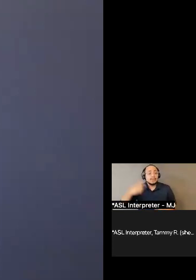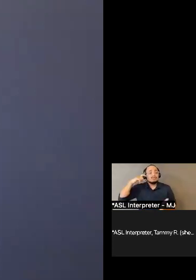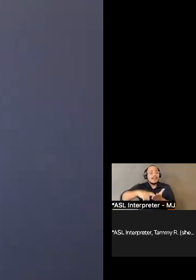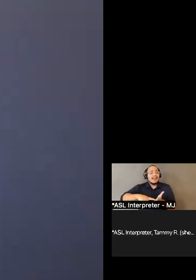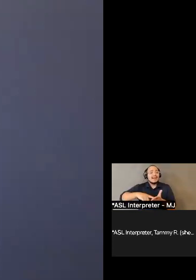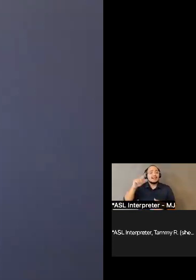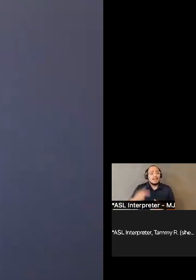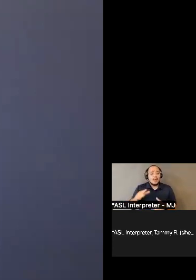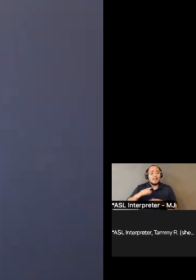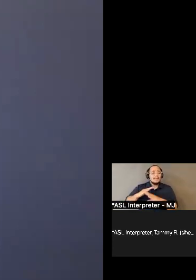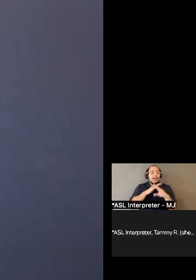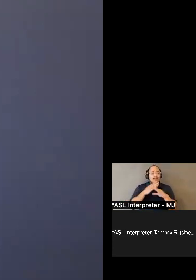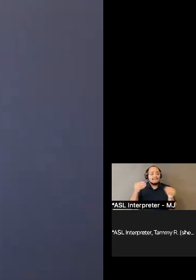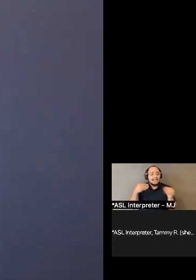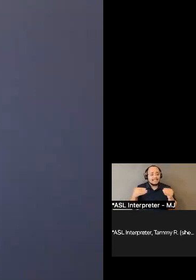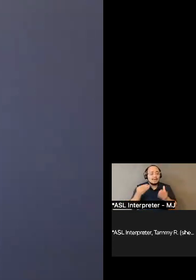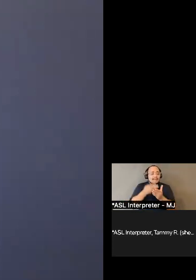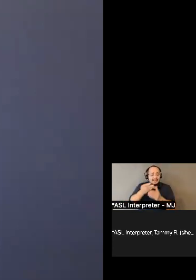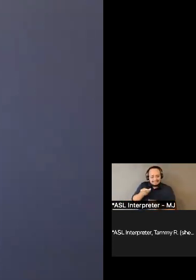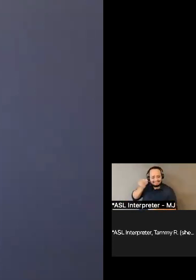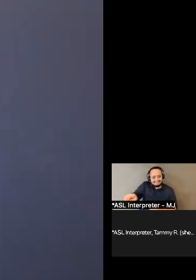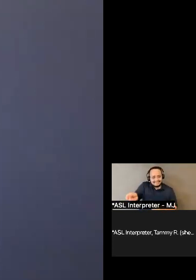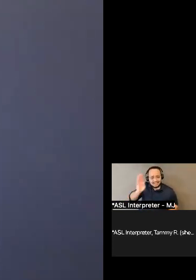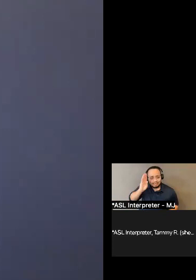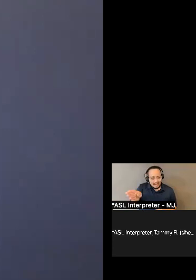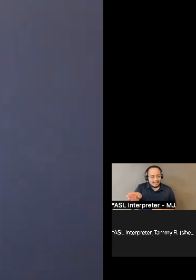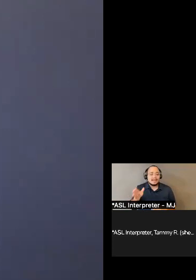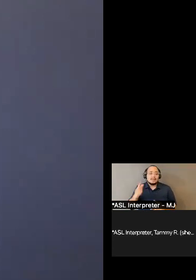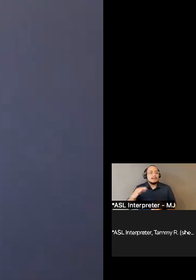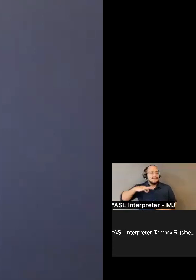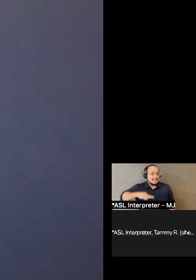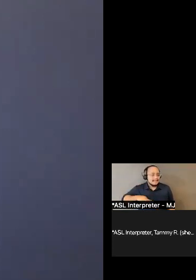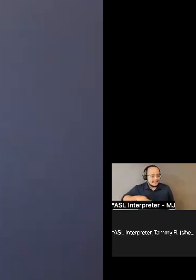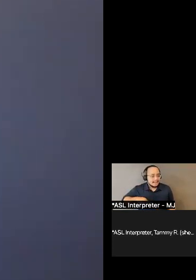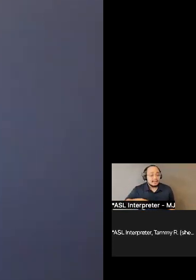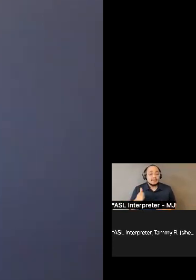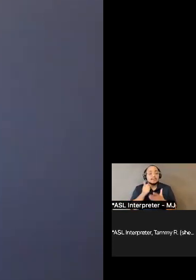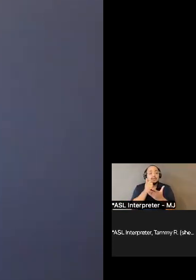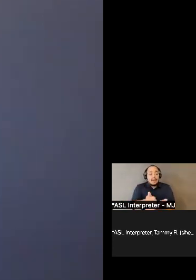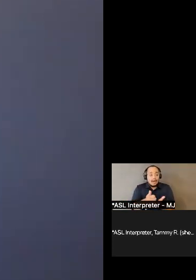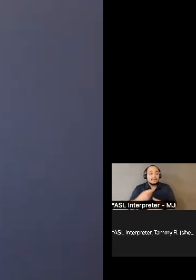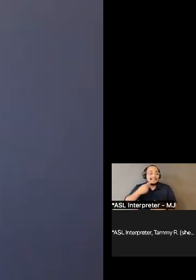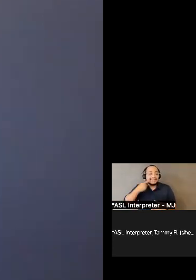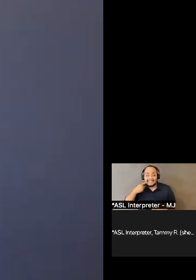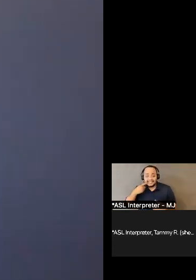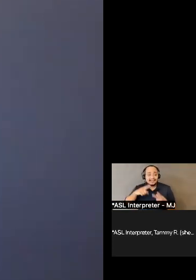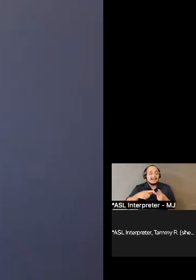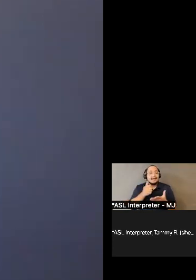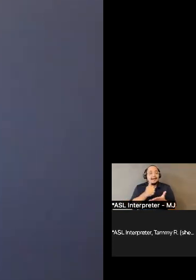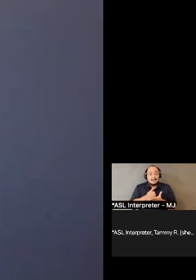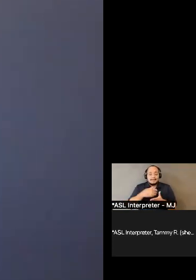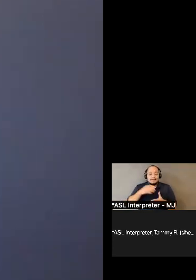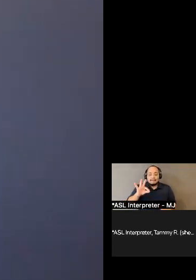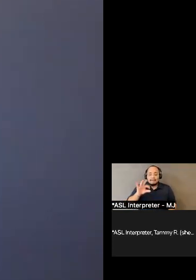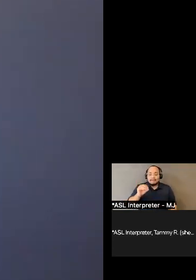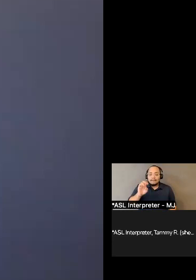barrier flexible funding given directly to survivors has shown to be a useful tool to avert evictions and foreclosures,